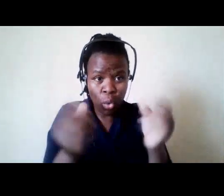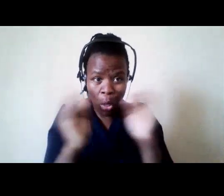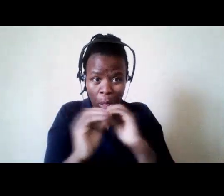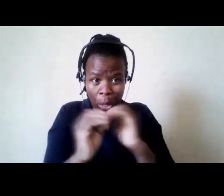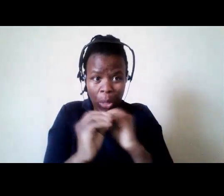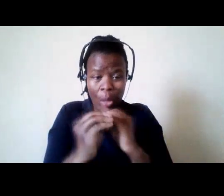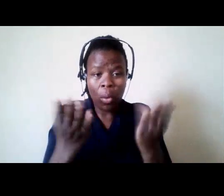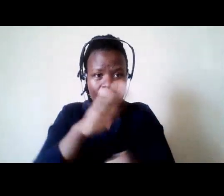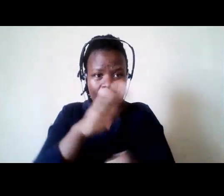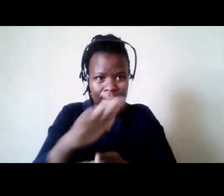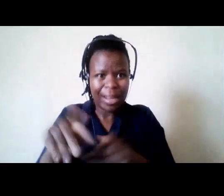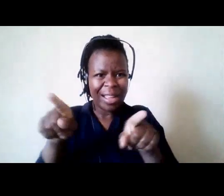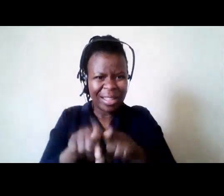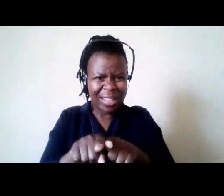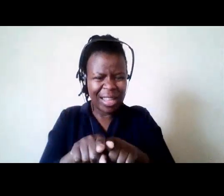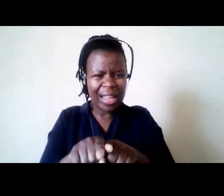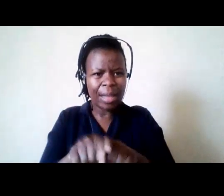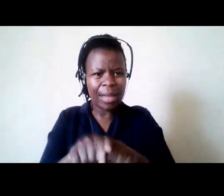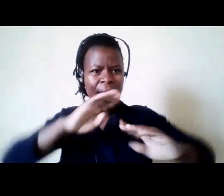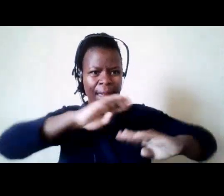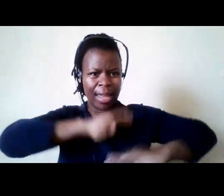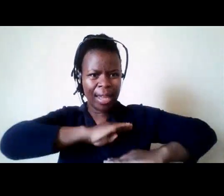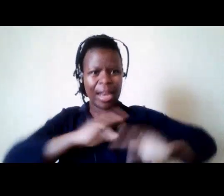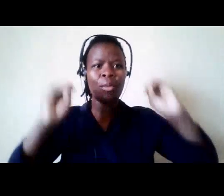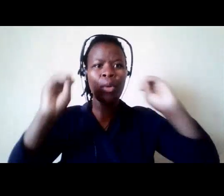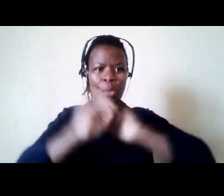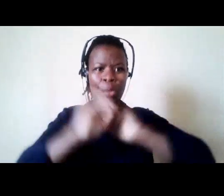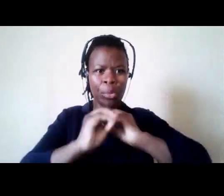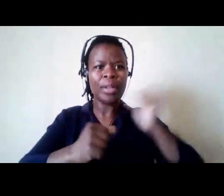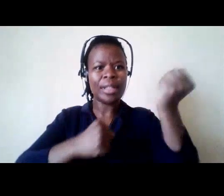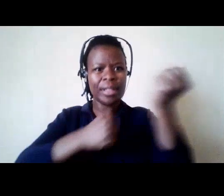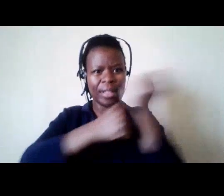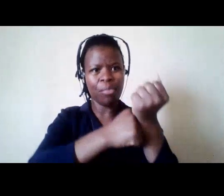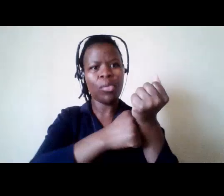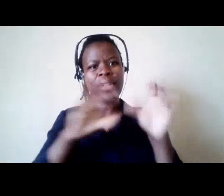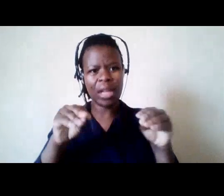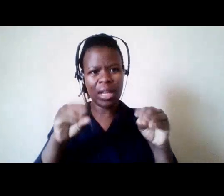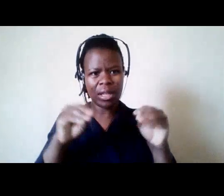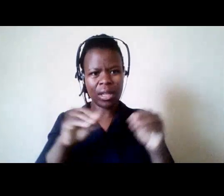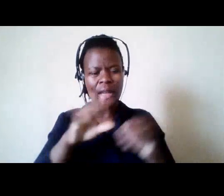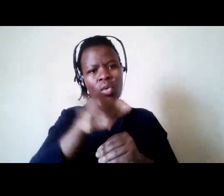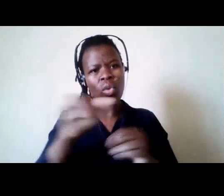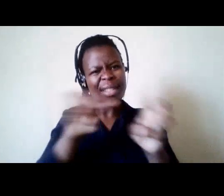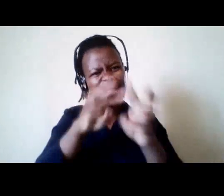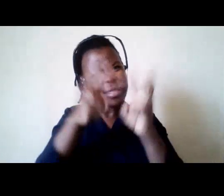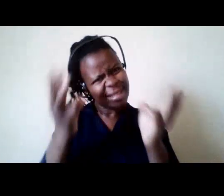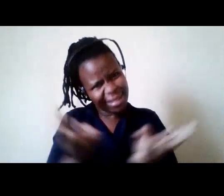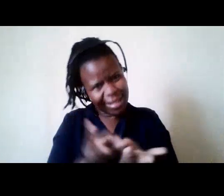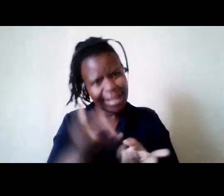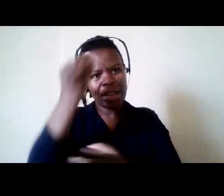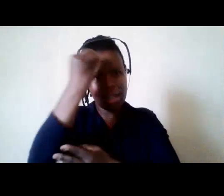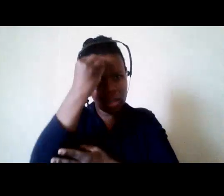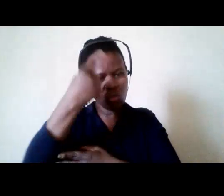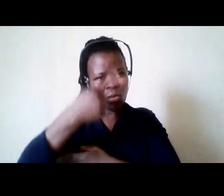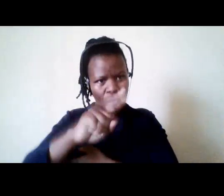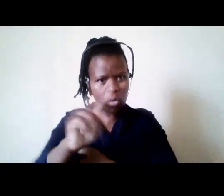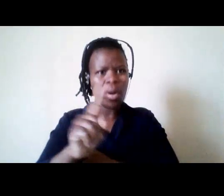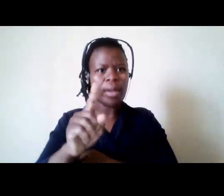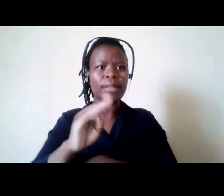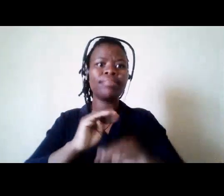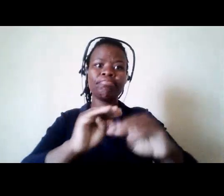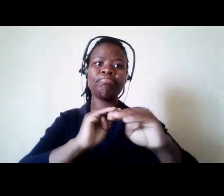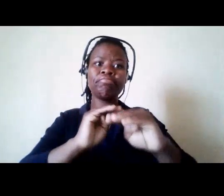not enough support has been put in place, which is a general issue for educating children with